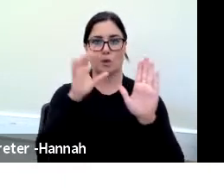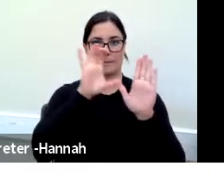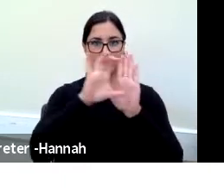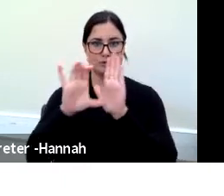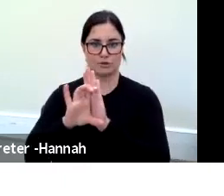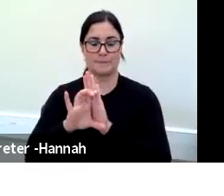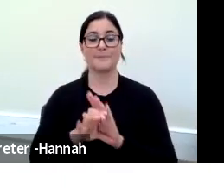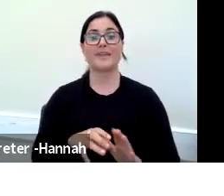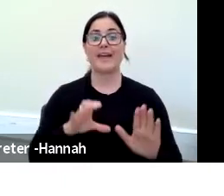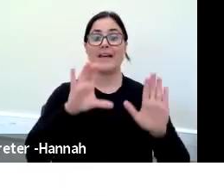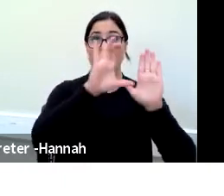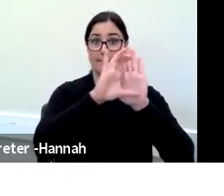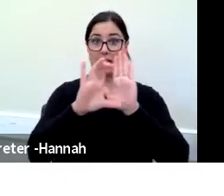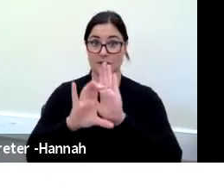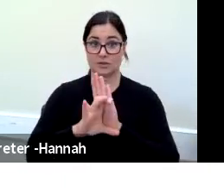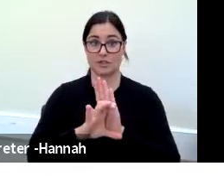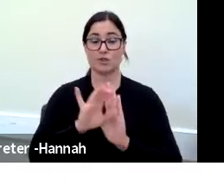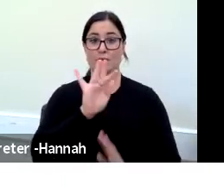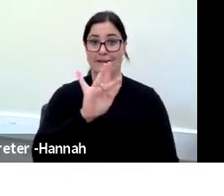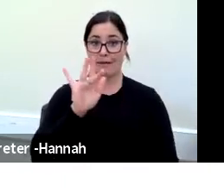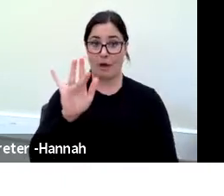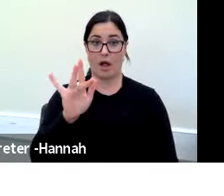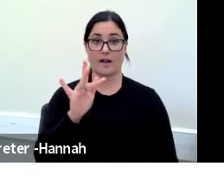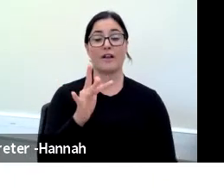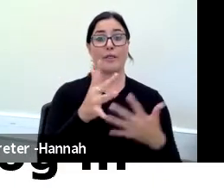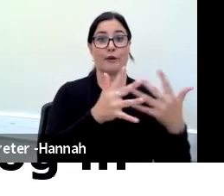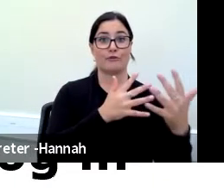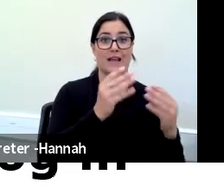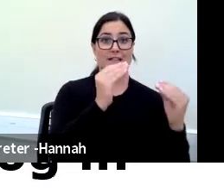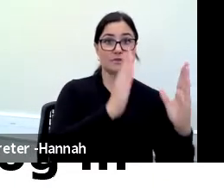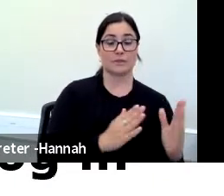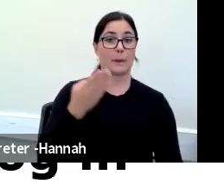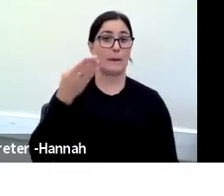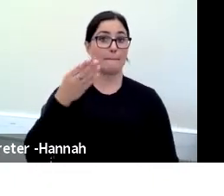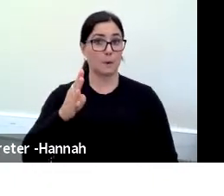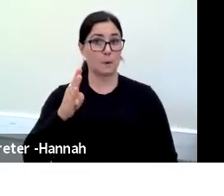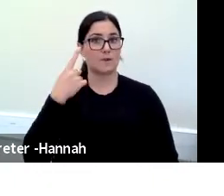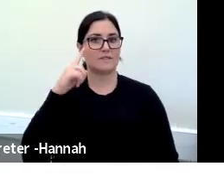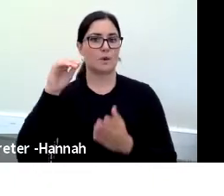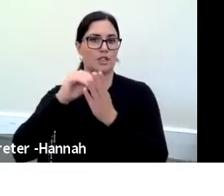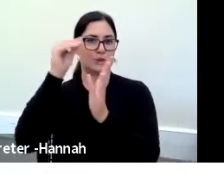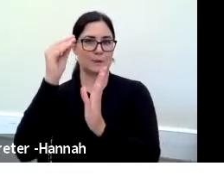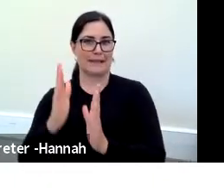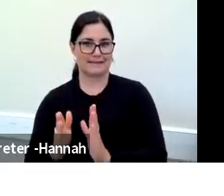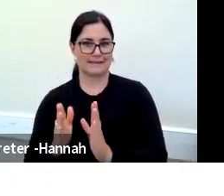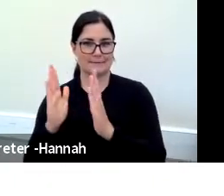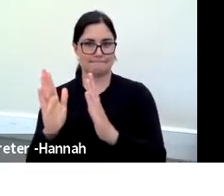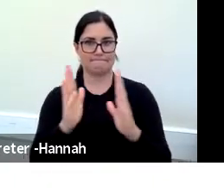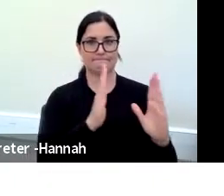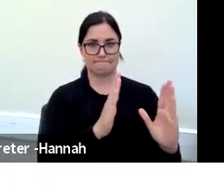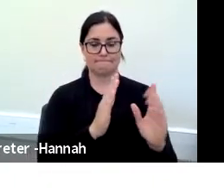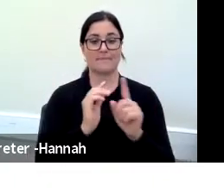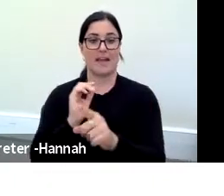So this is what the icons look like. The gray one is for instructors and the blue one is for students, as well as the